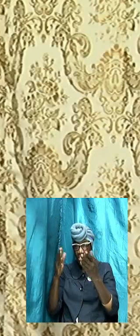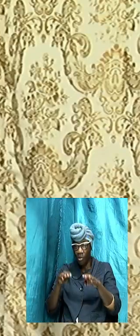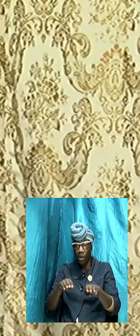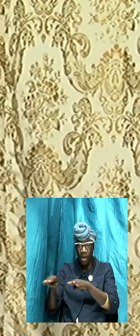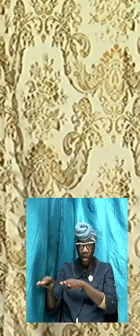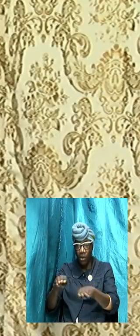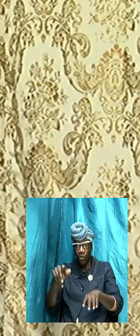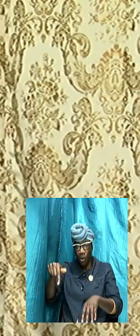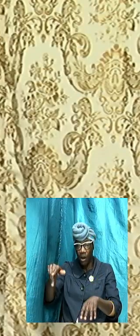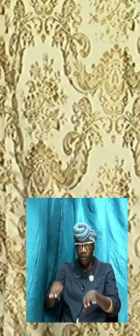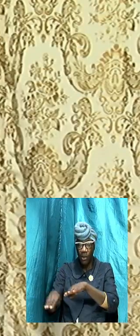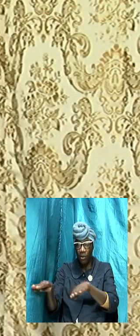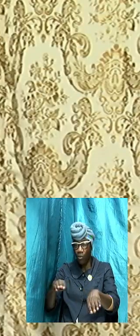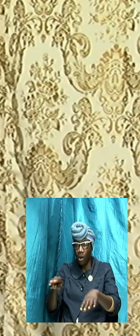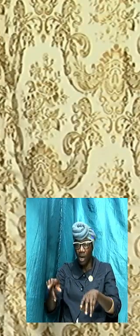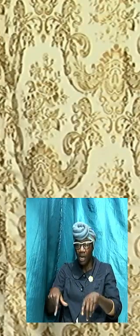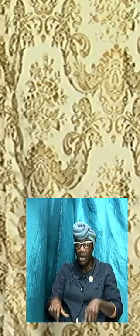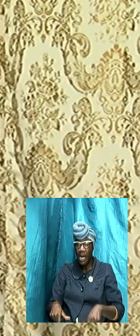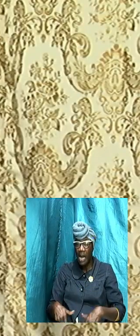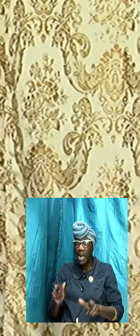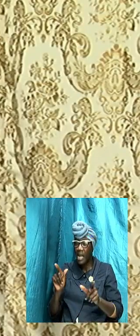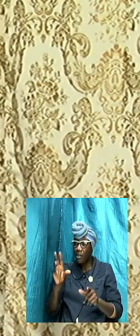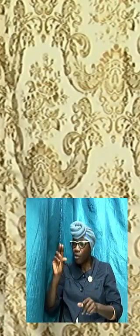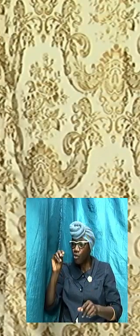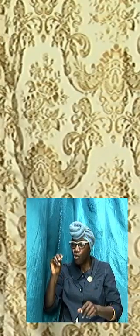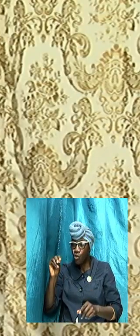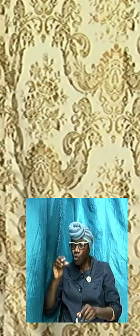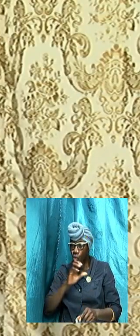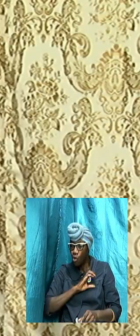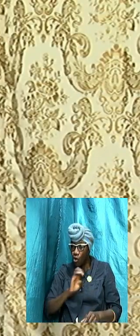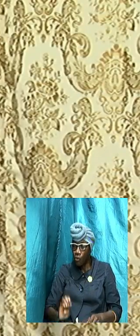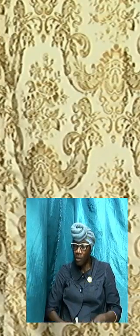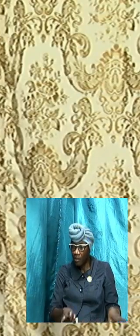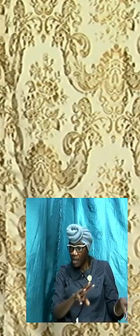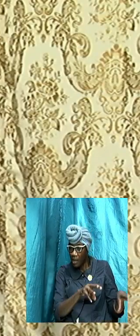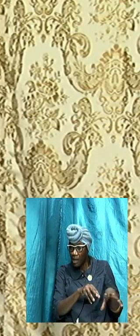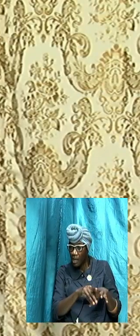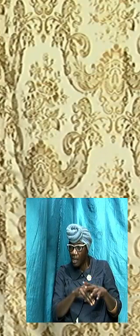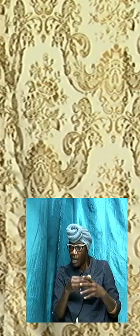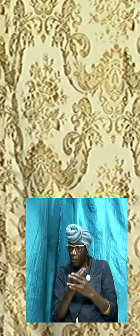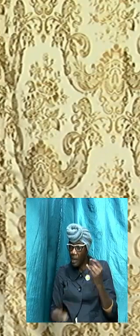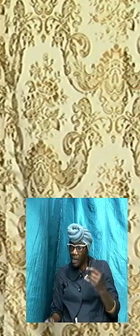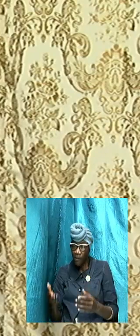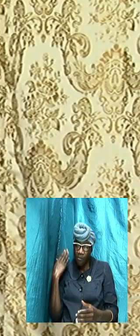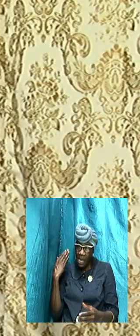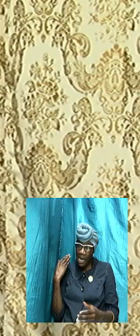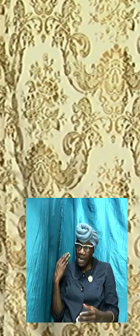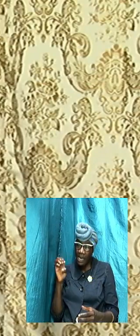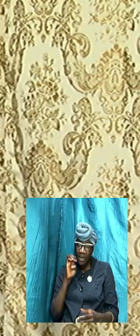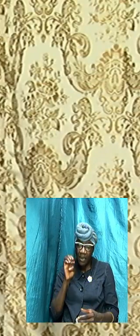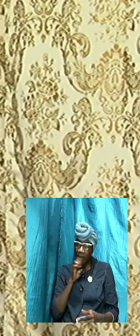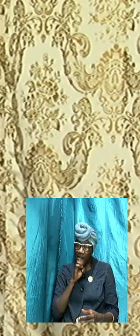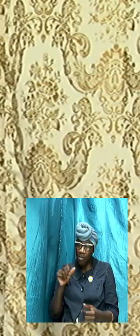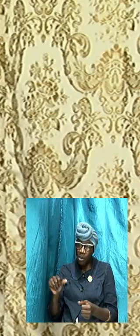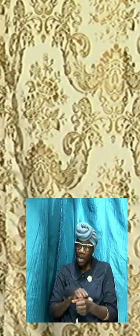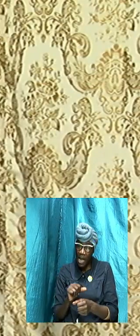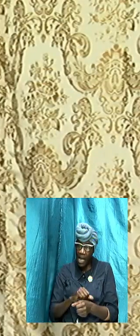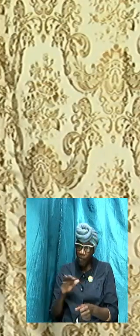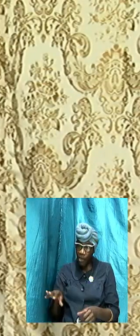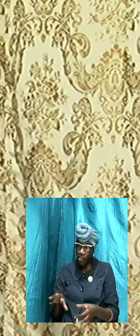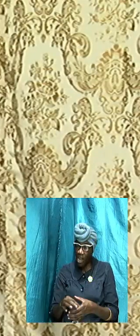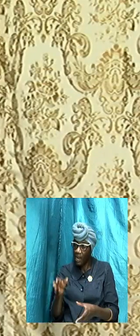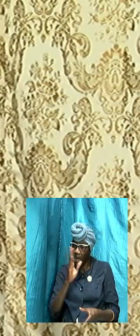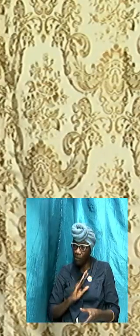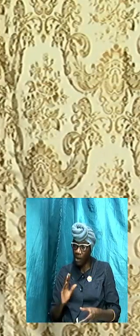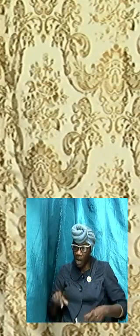walk this walk. Hallelujah. Let no saint, let no hoof be left behind in Egypt. But let every child of God, hallelujah, gird their loins.